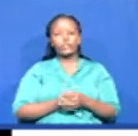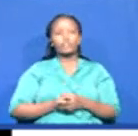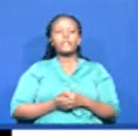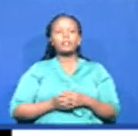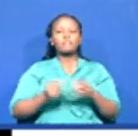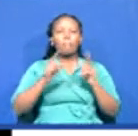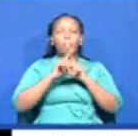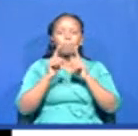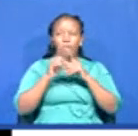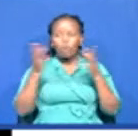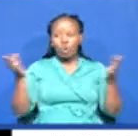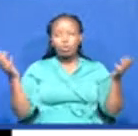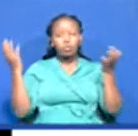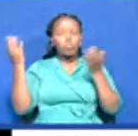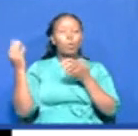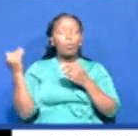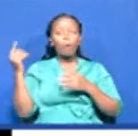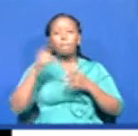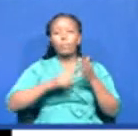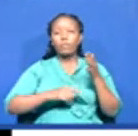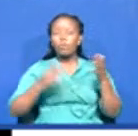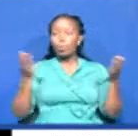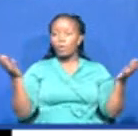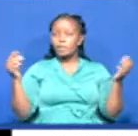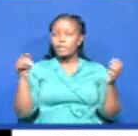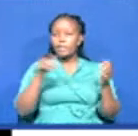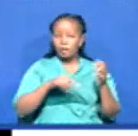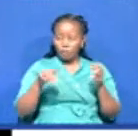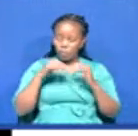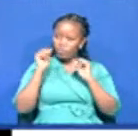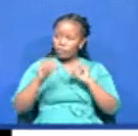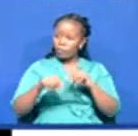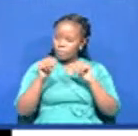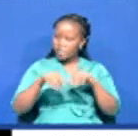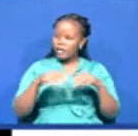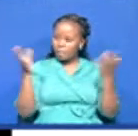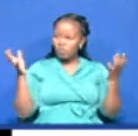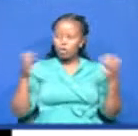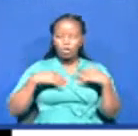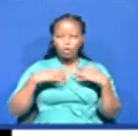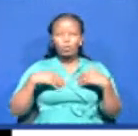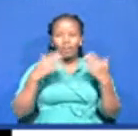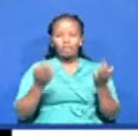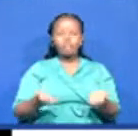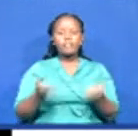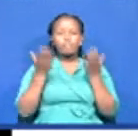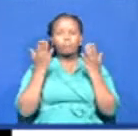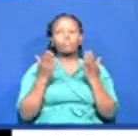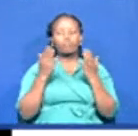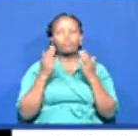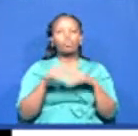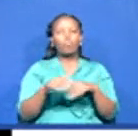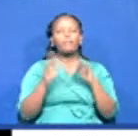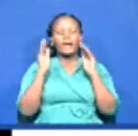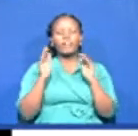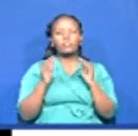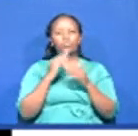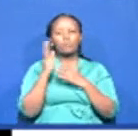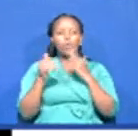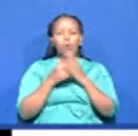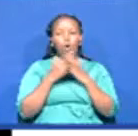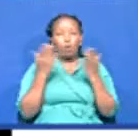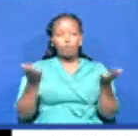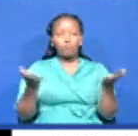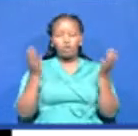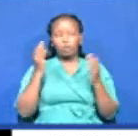We also hope that we'll be able to see improved compliance and enforcement of